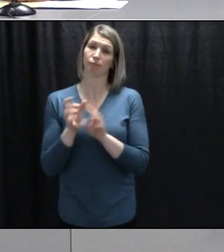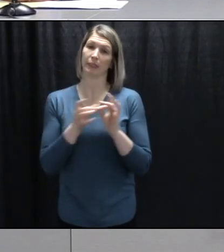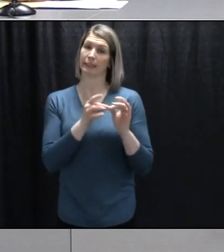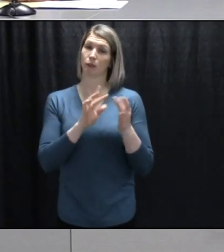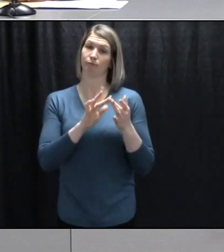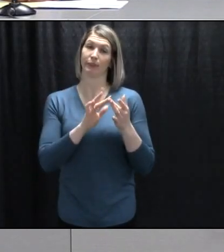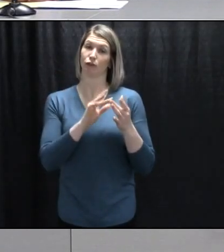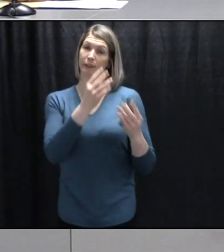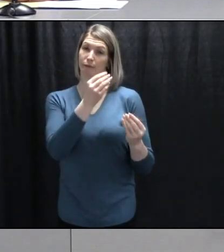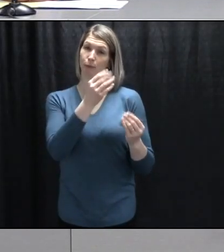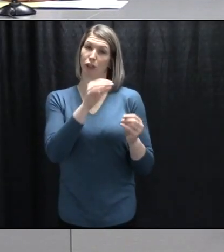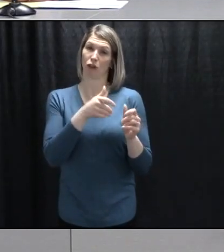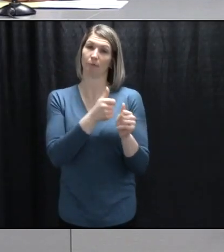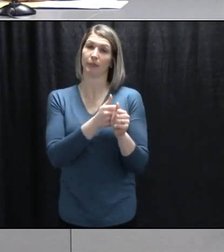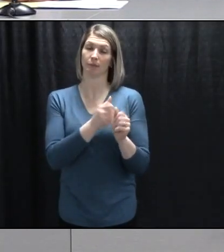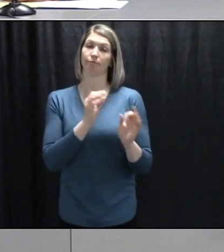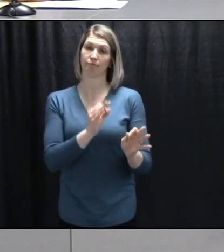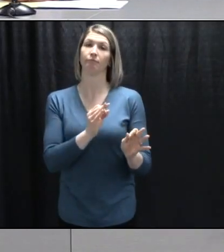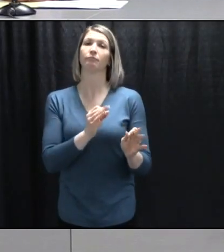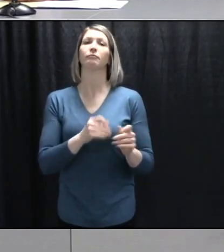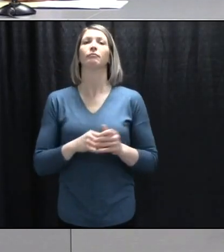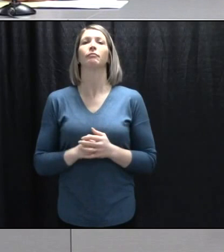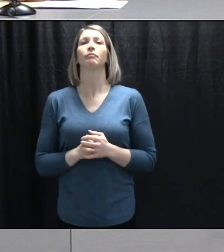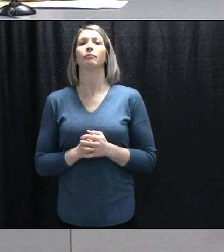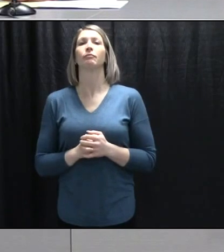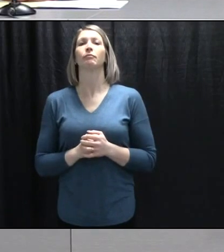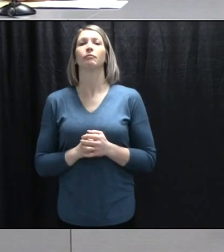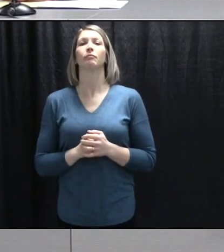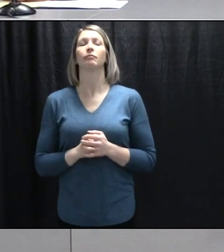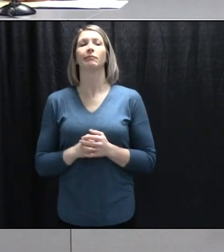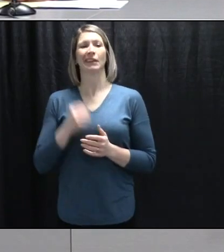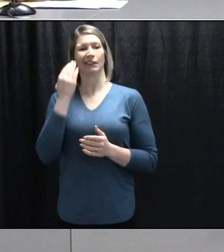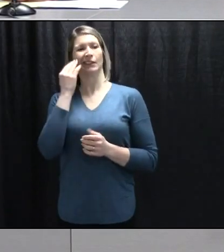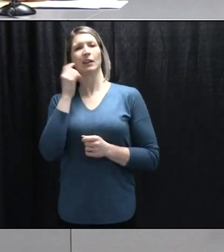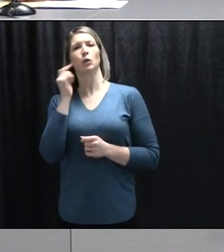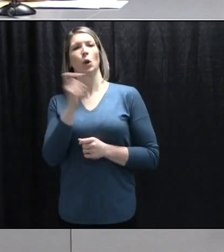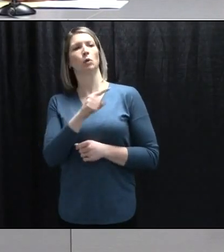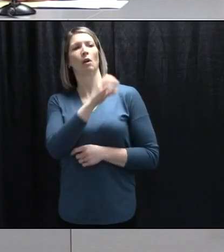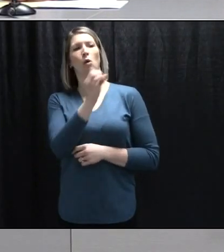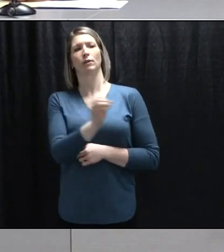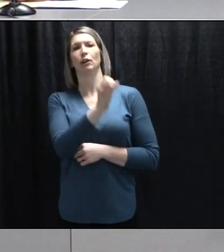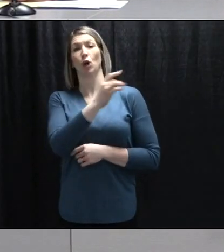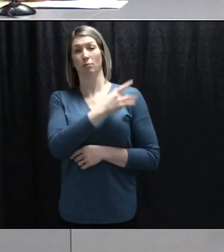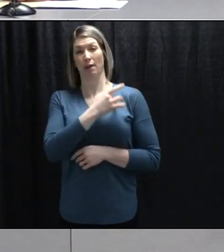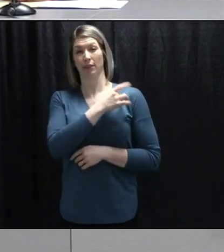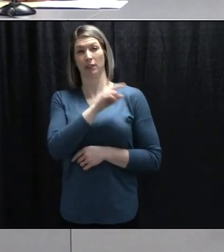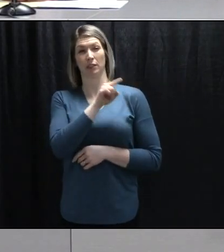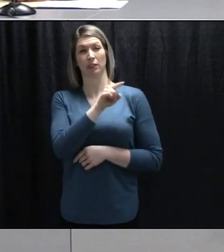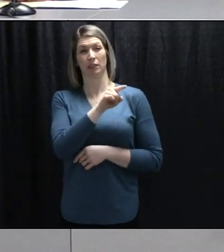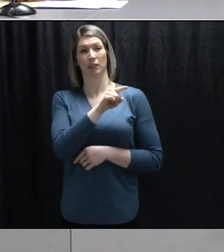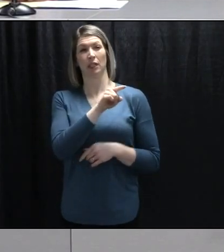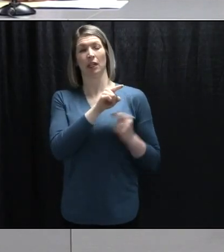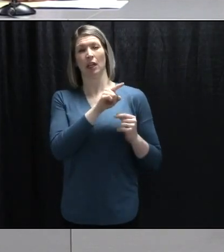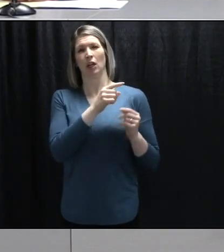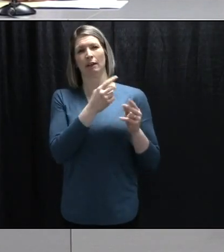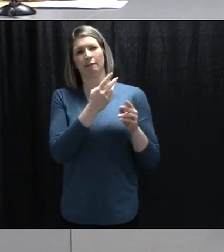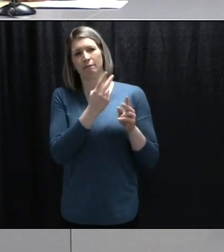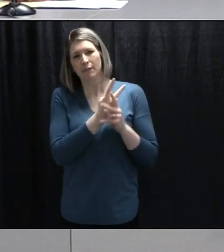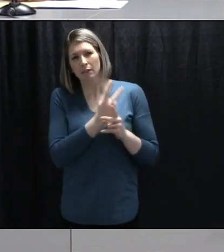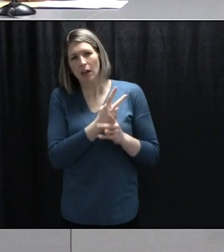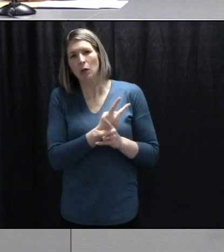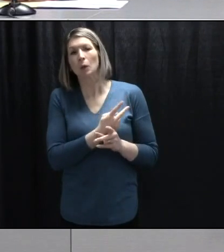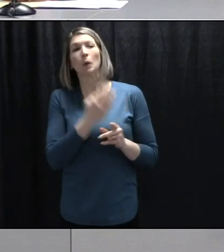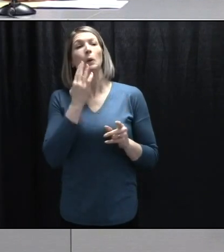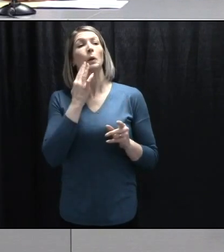missing that we see both provided by Ontario and nationally is the details of the dates of illness onset. So currently we only know